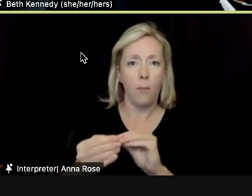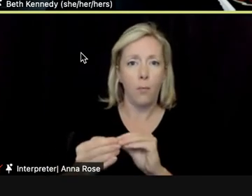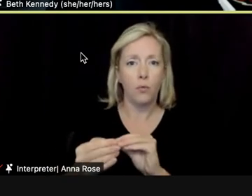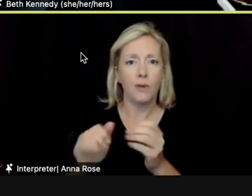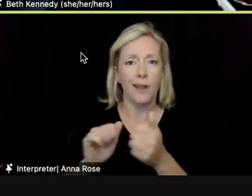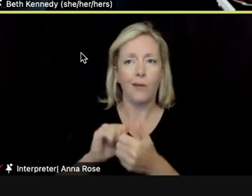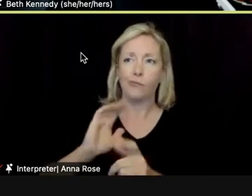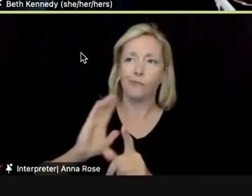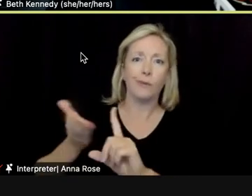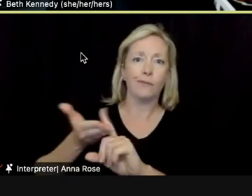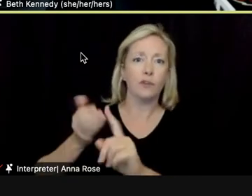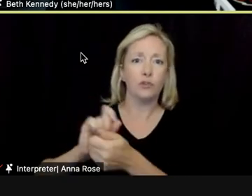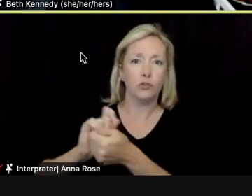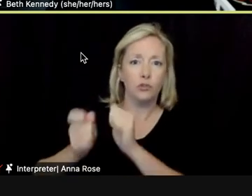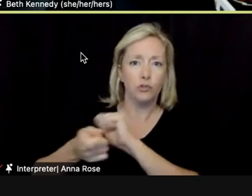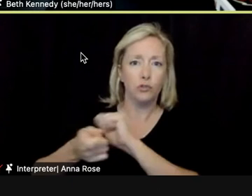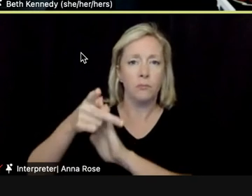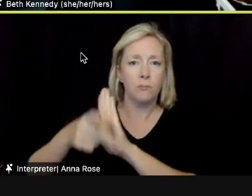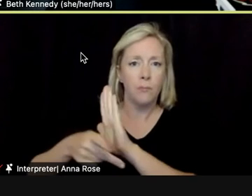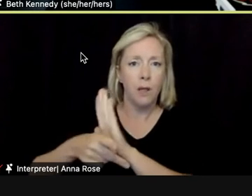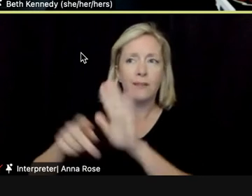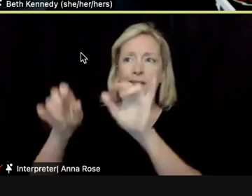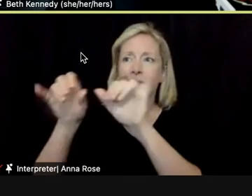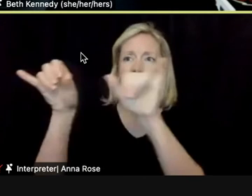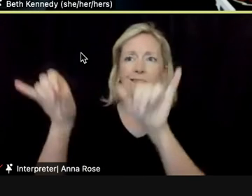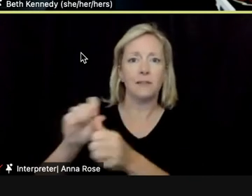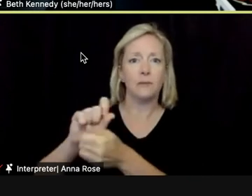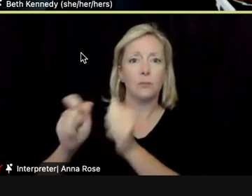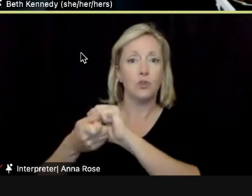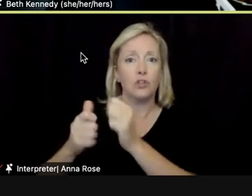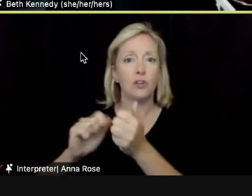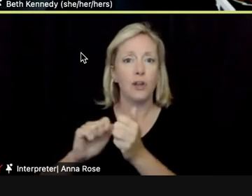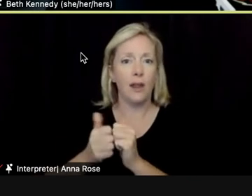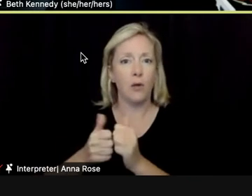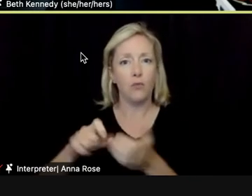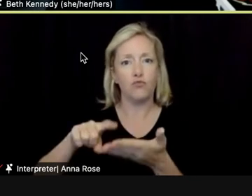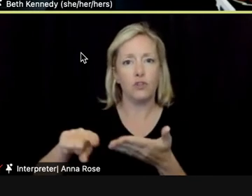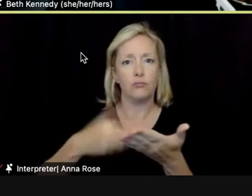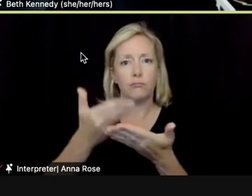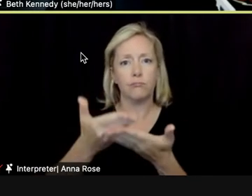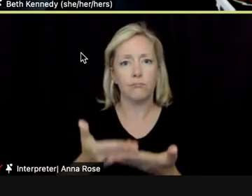policy, then having some research in your back pocket is always a good idea.